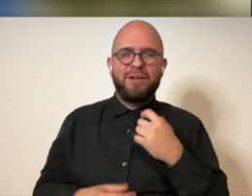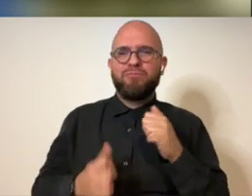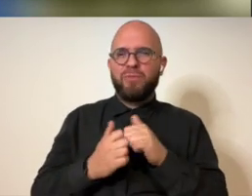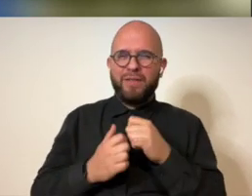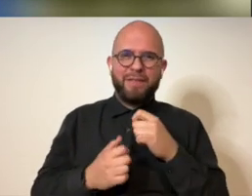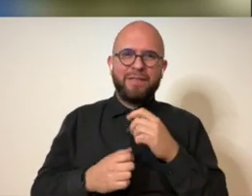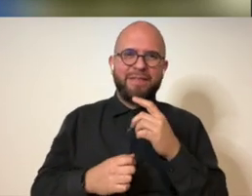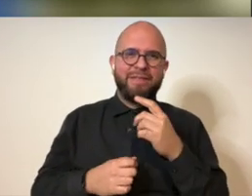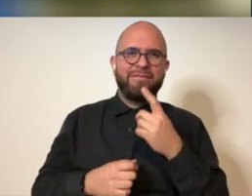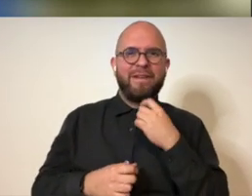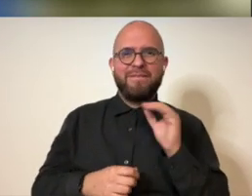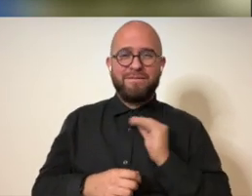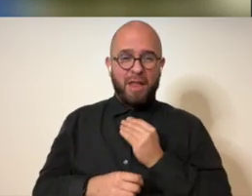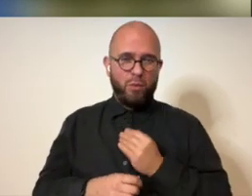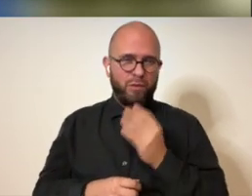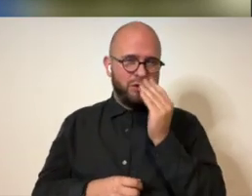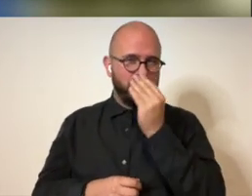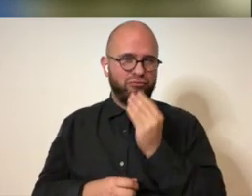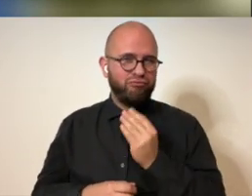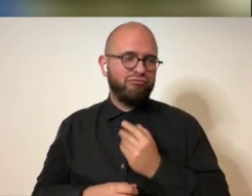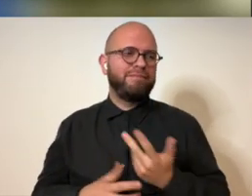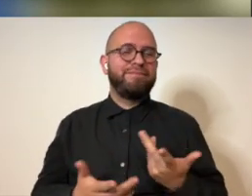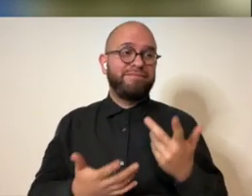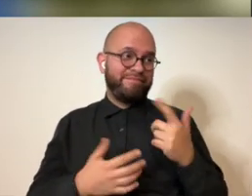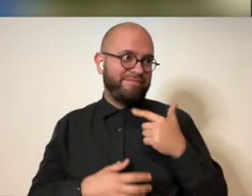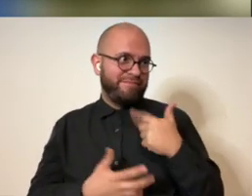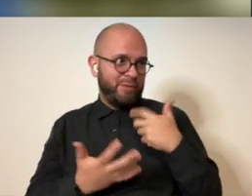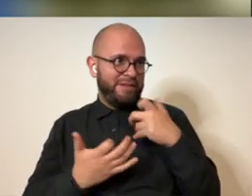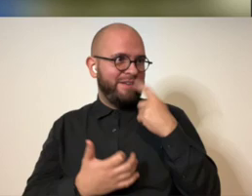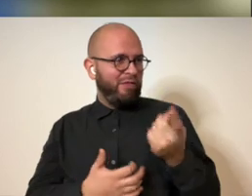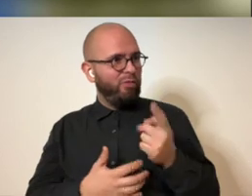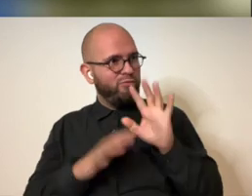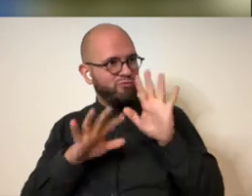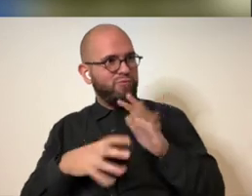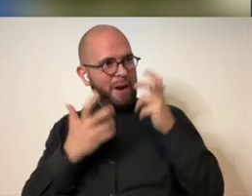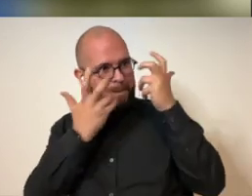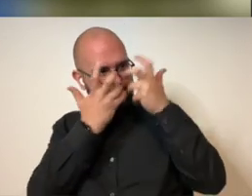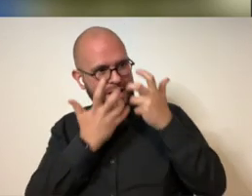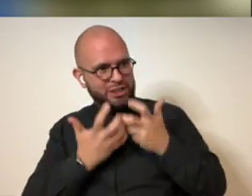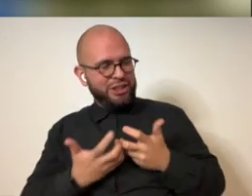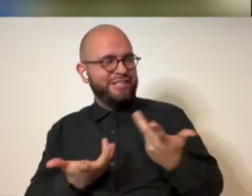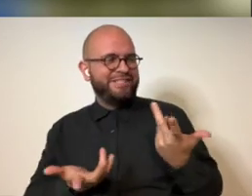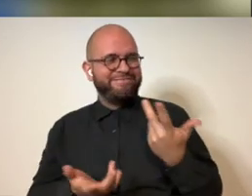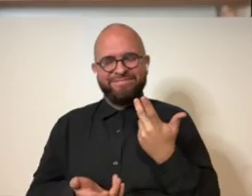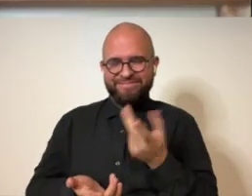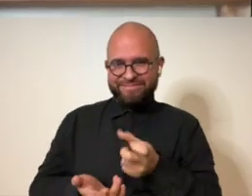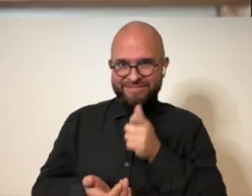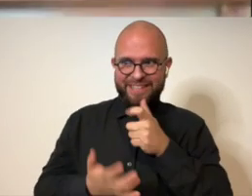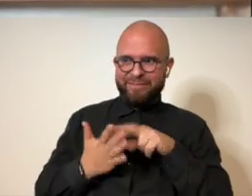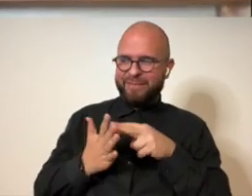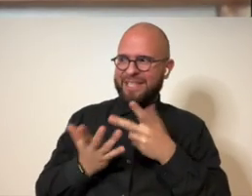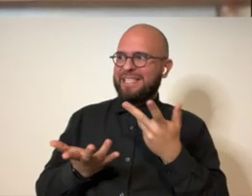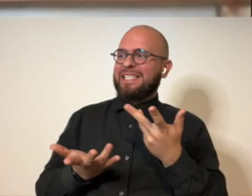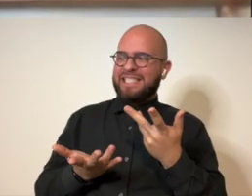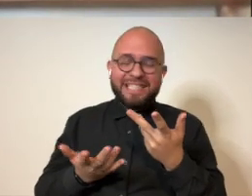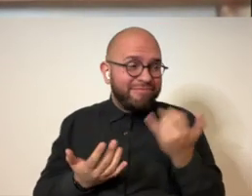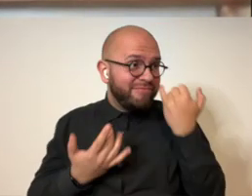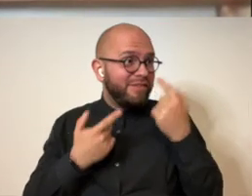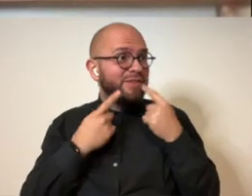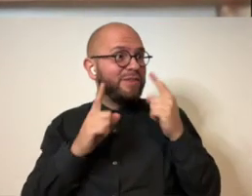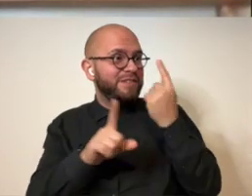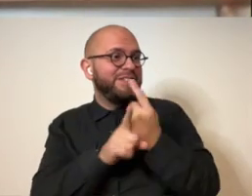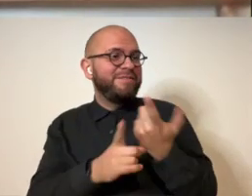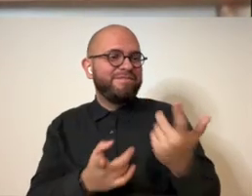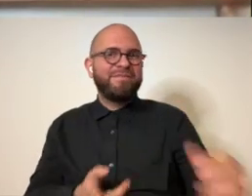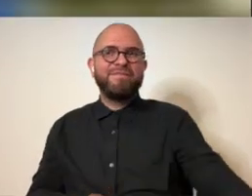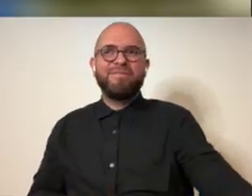that is orange and blue and red, and I'm wearing a blue and red shirt with red flowers on it. I was going to say, great matching.